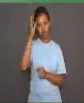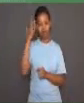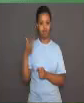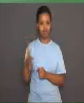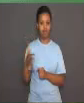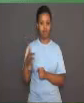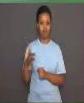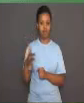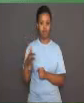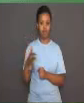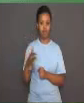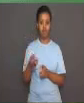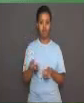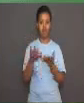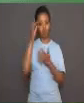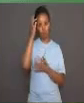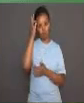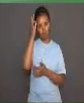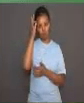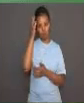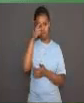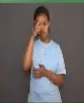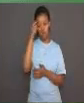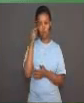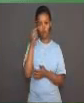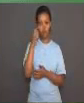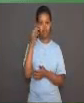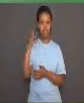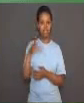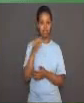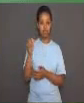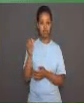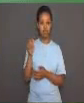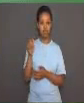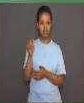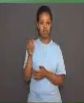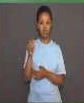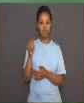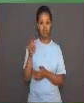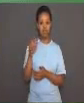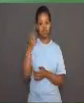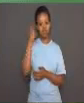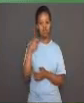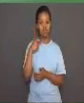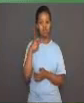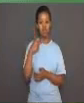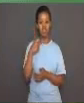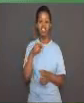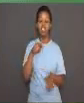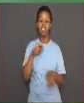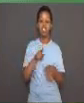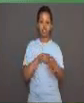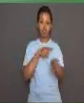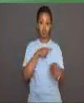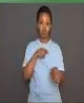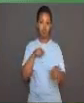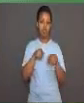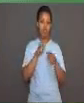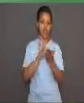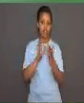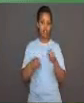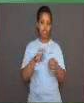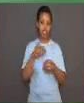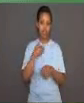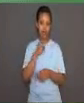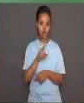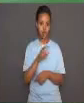tones, thick hair, dark eyes, and long limbs. Your physical characteristics